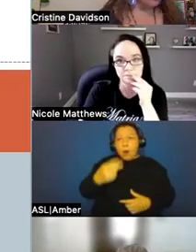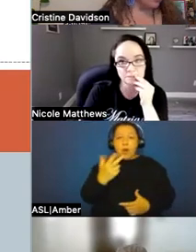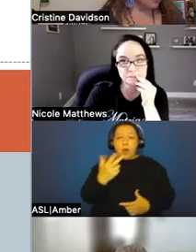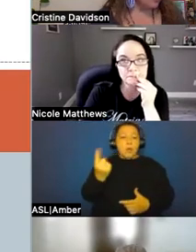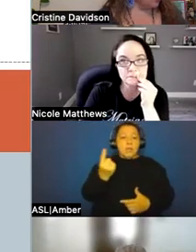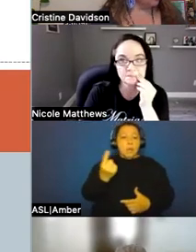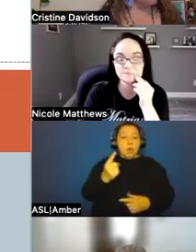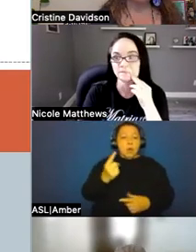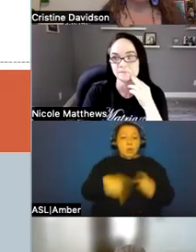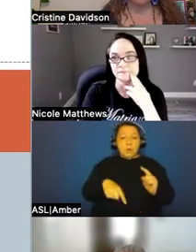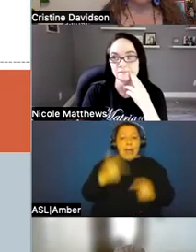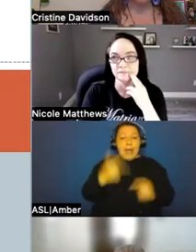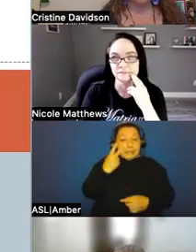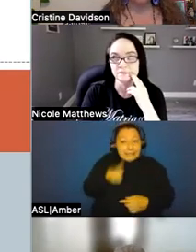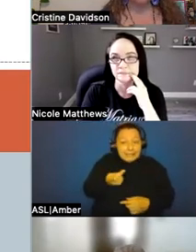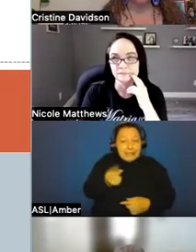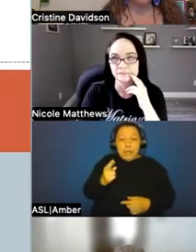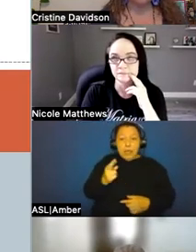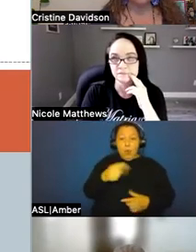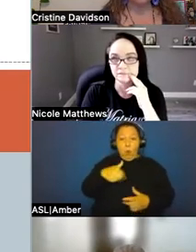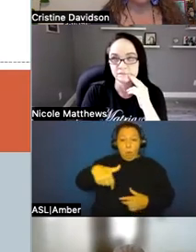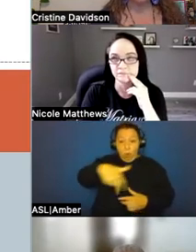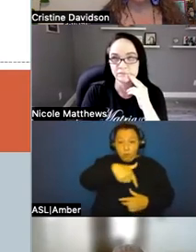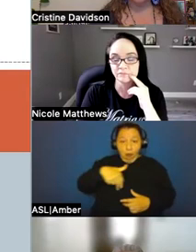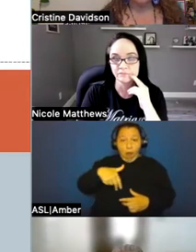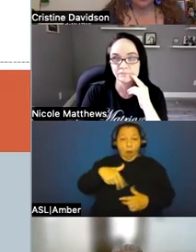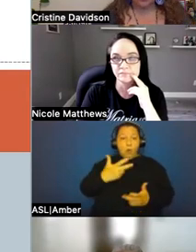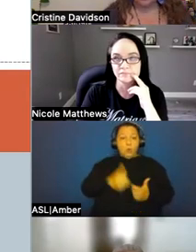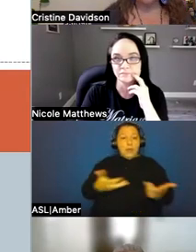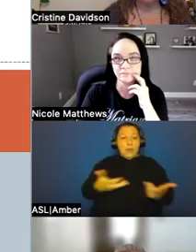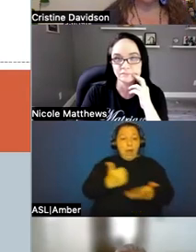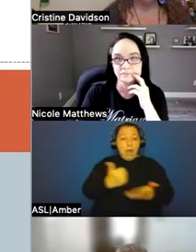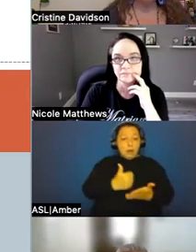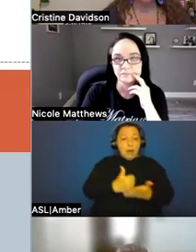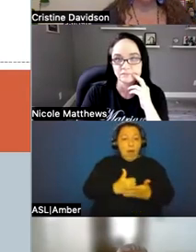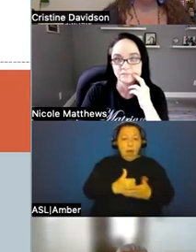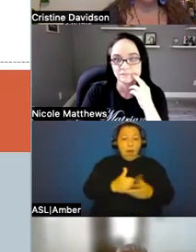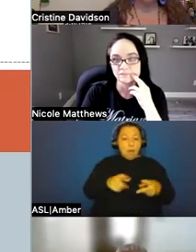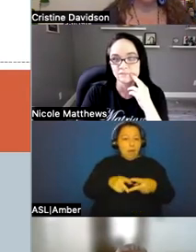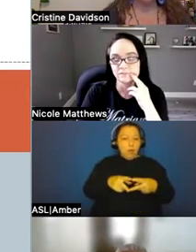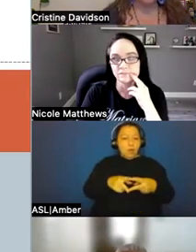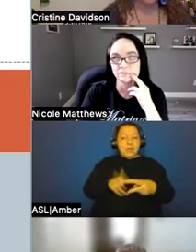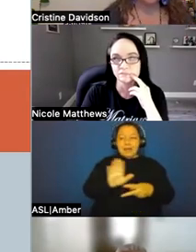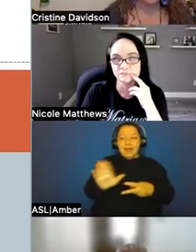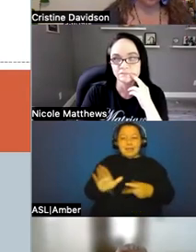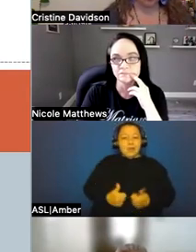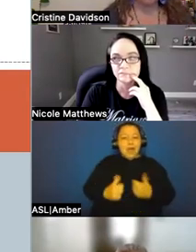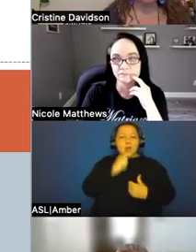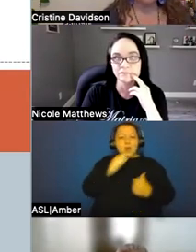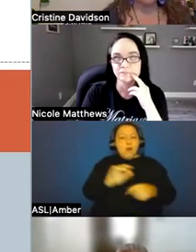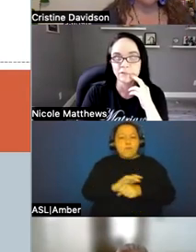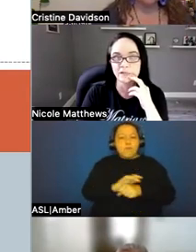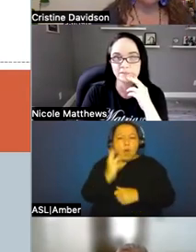cannot see or move around, you know, without assistance, that their lives are not full and beautiful just as they